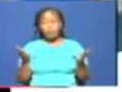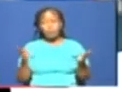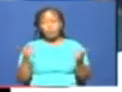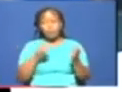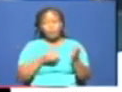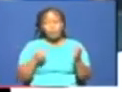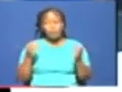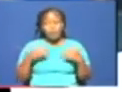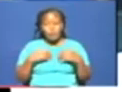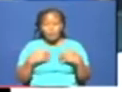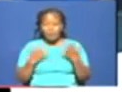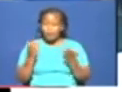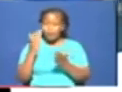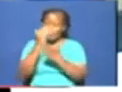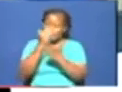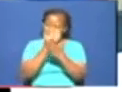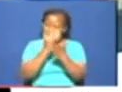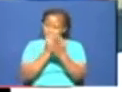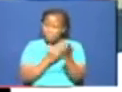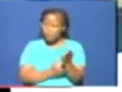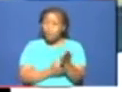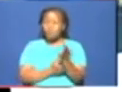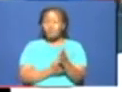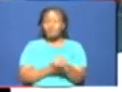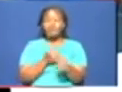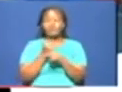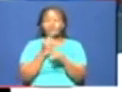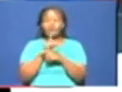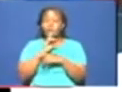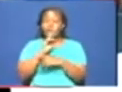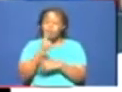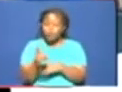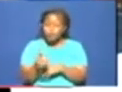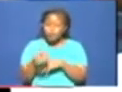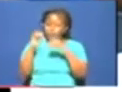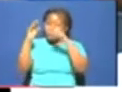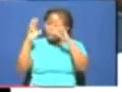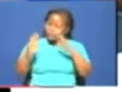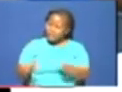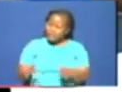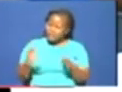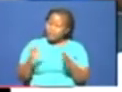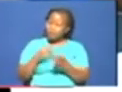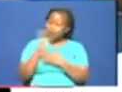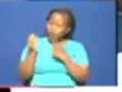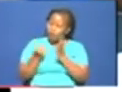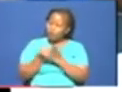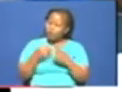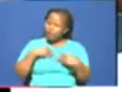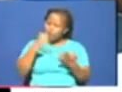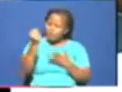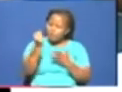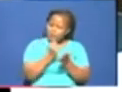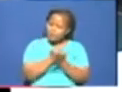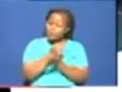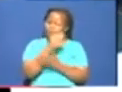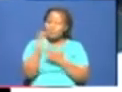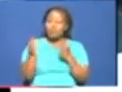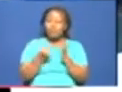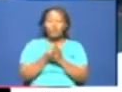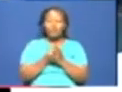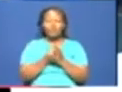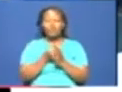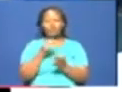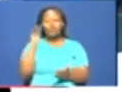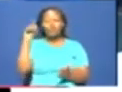affirmative action program to ensure that teachers are admitted at a lower rates